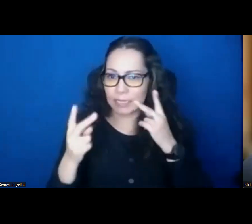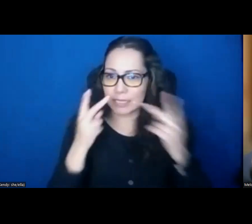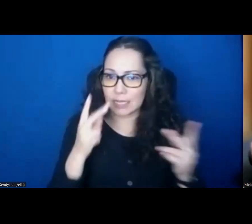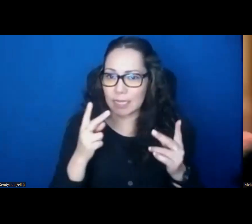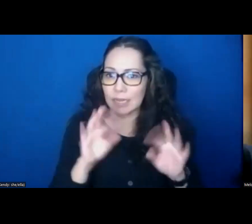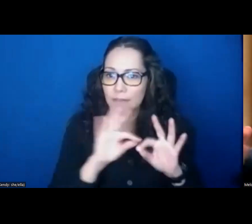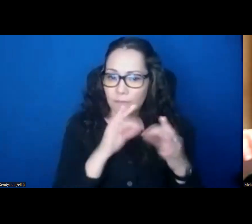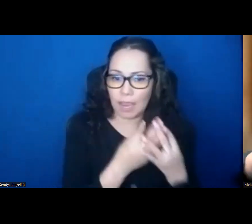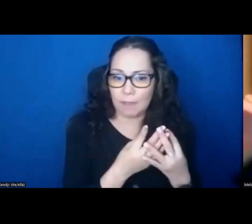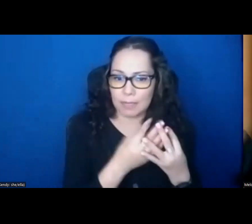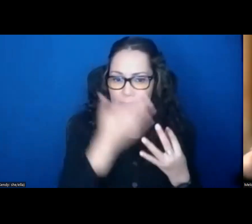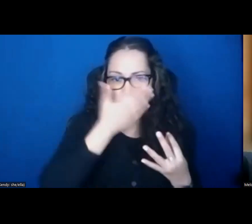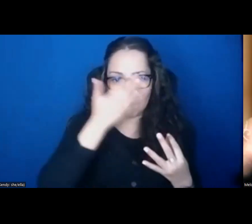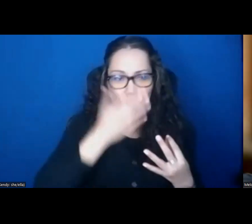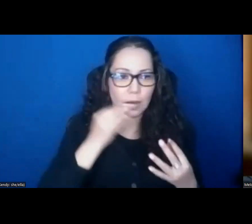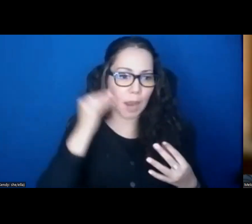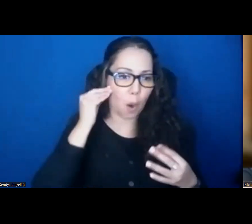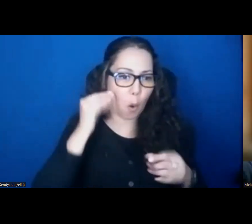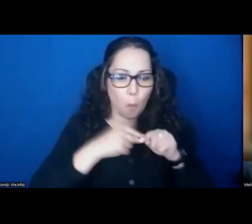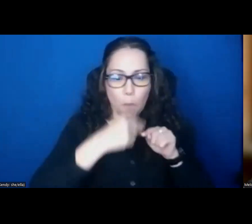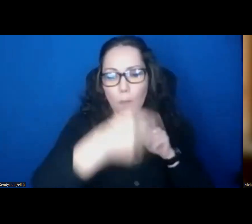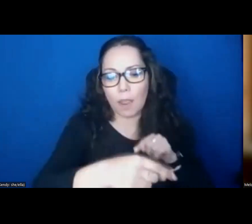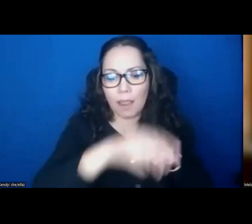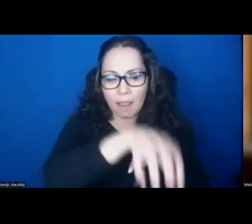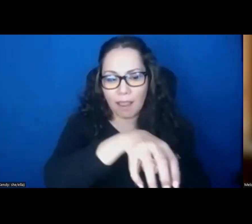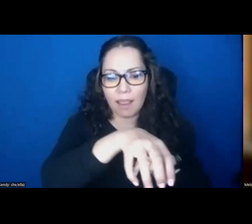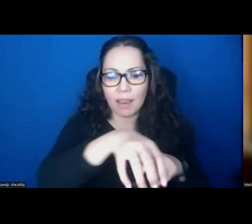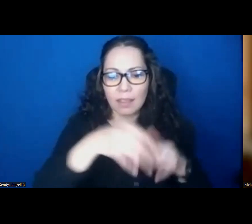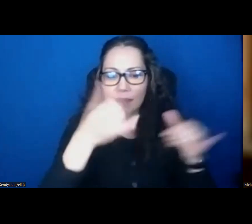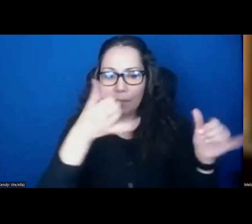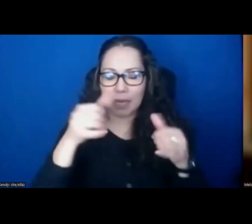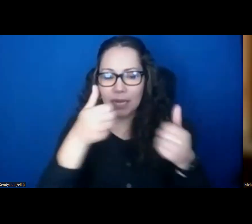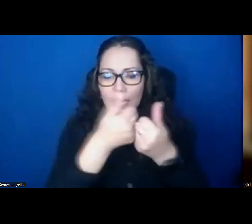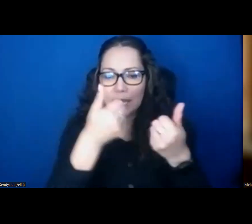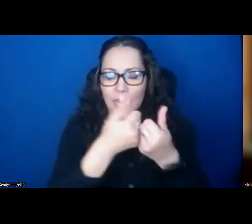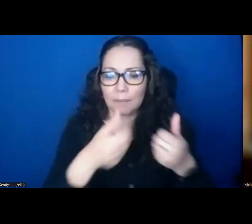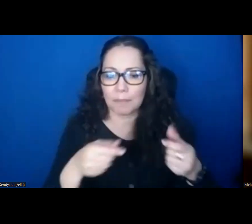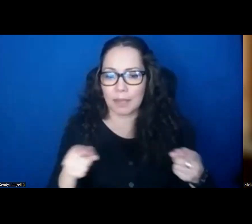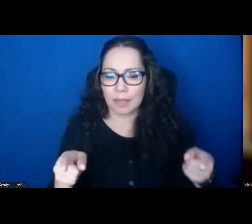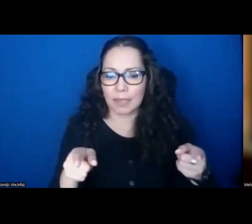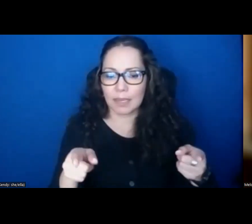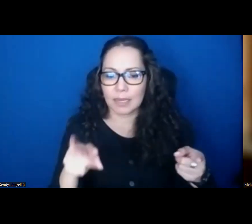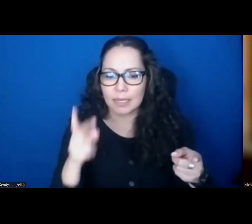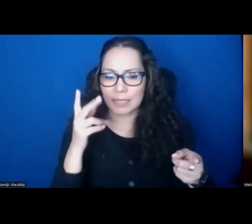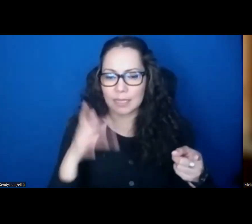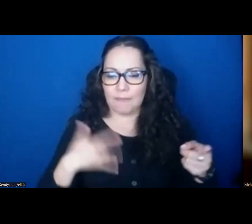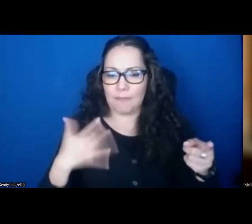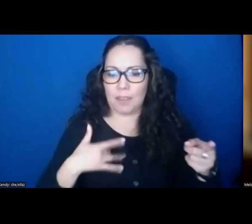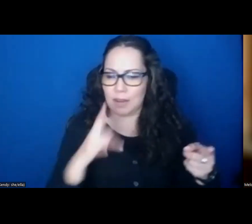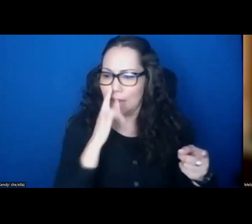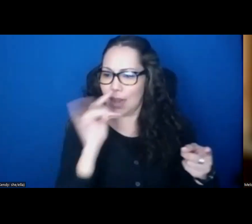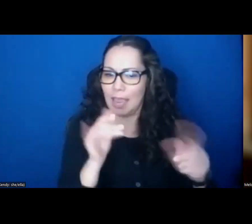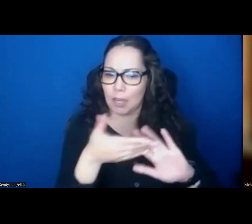out in front of my house were like across the street from each other, but they were playing a game. And so there was some sense of community and